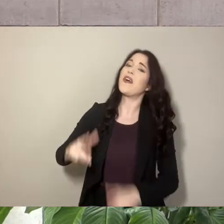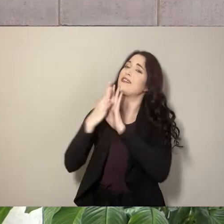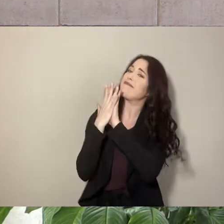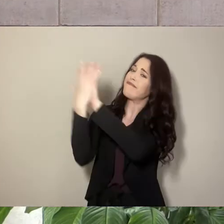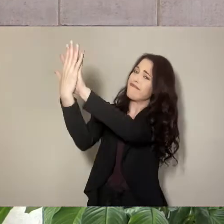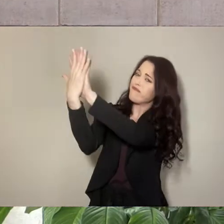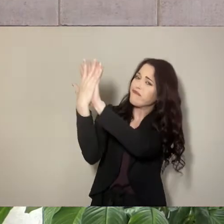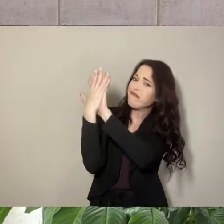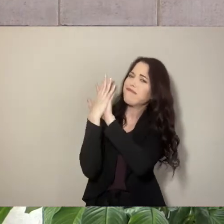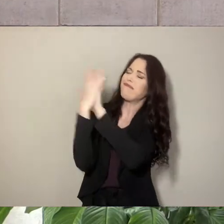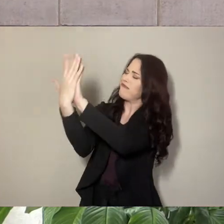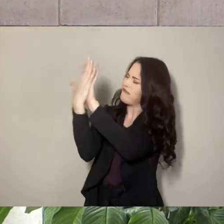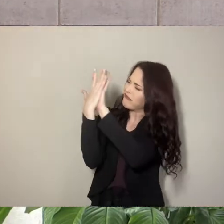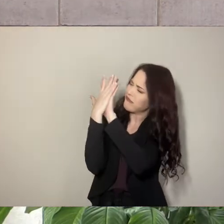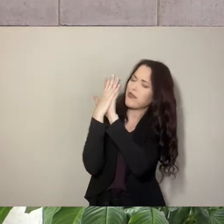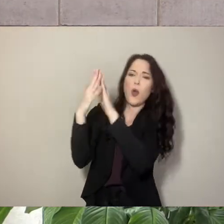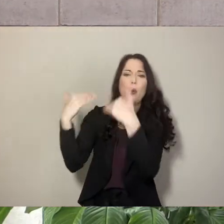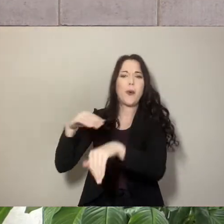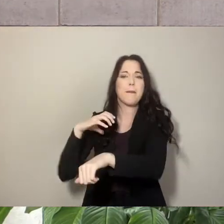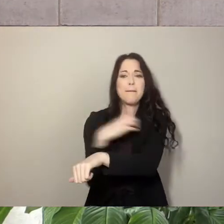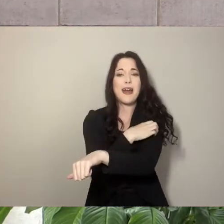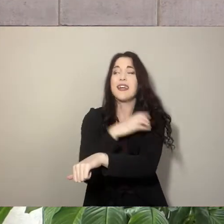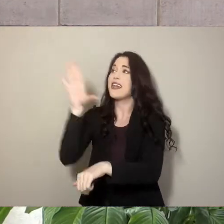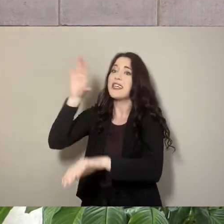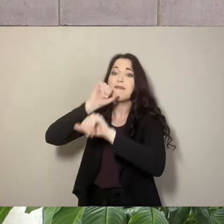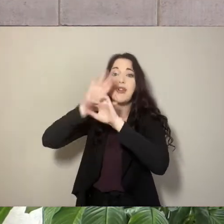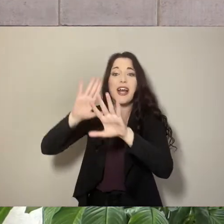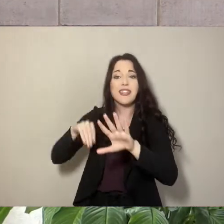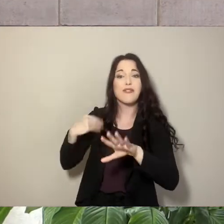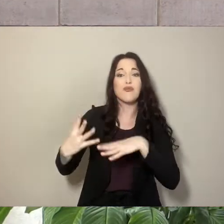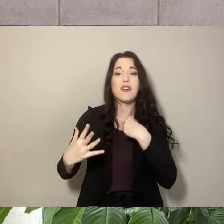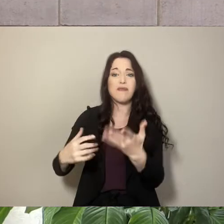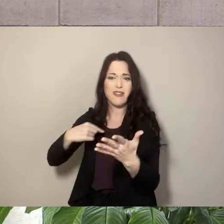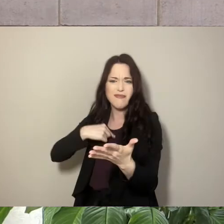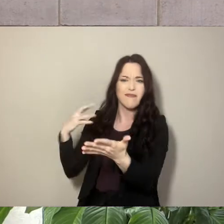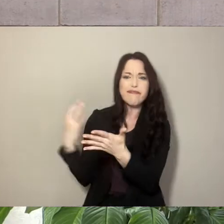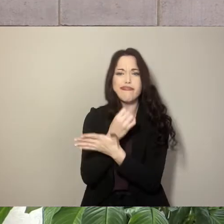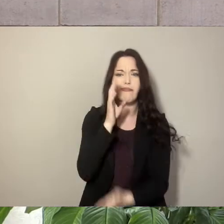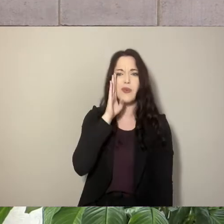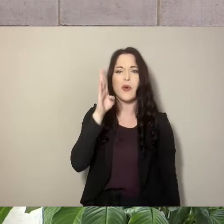the Lord, and I'm gonna get my blessing.